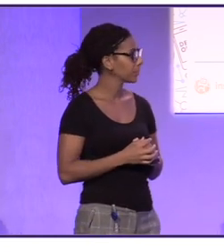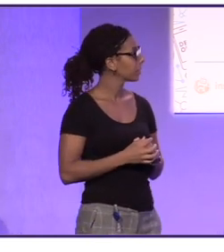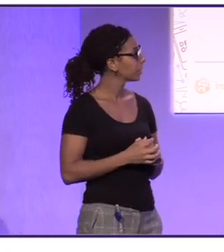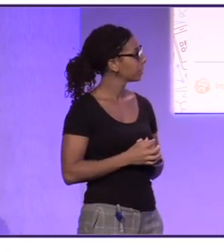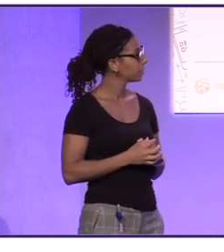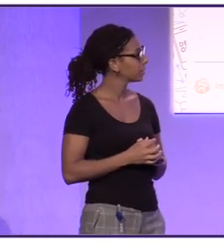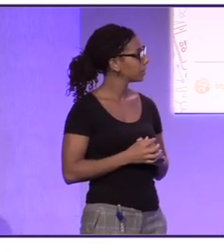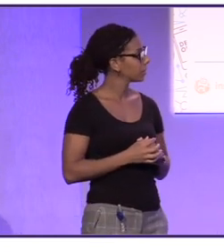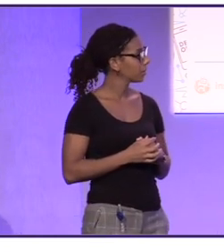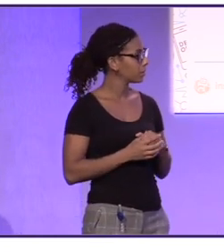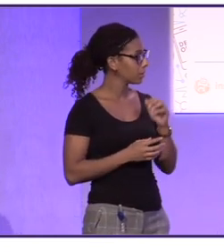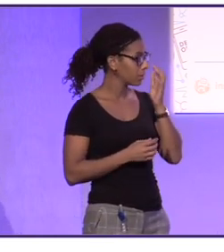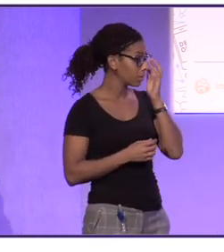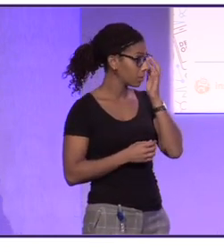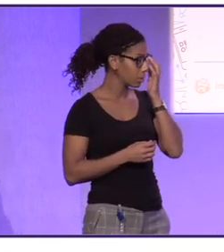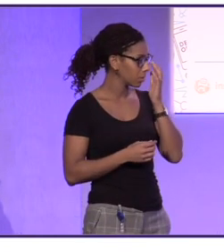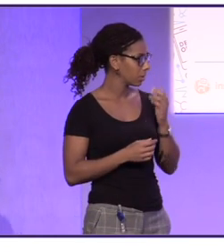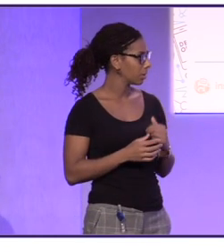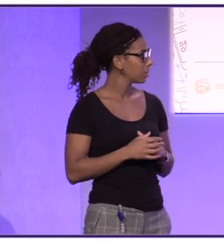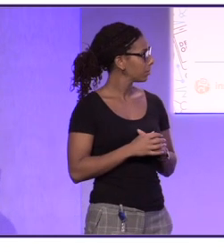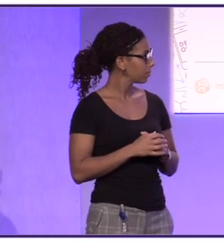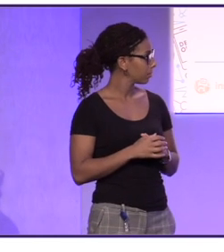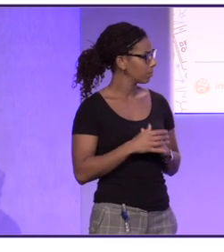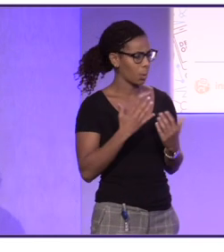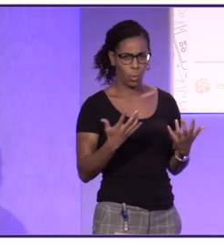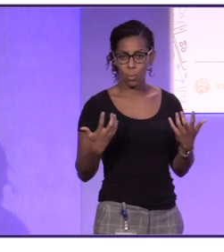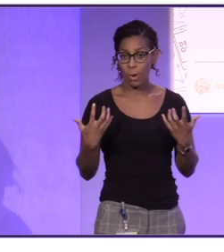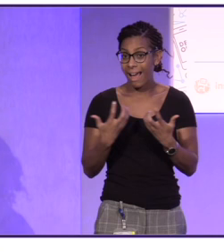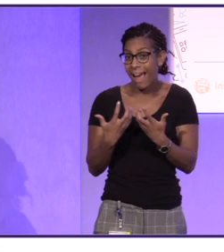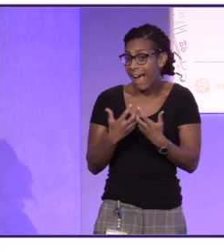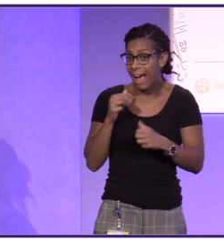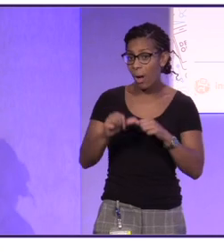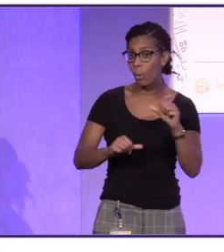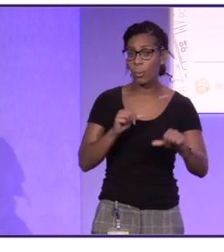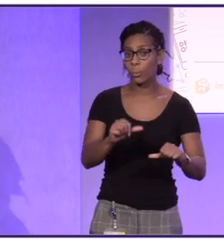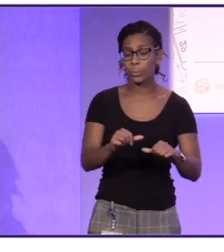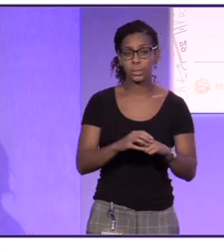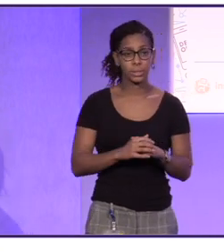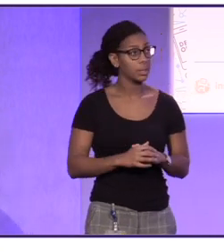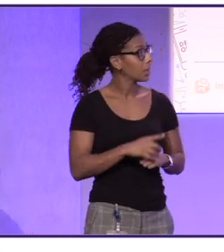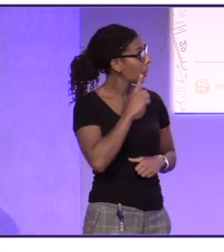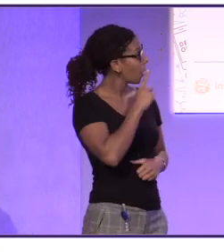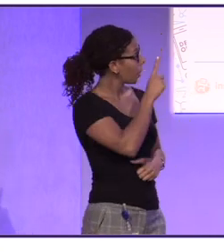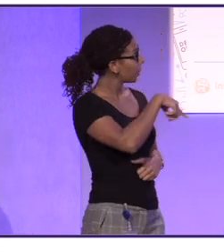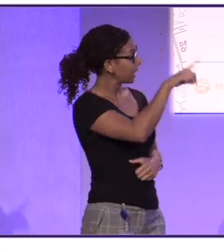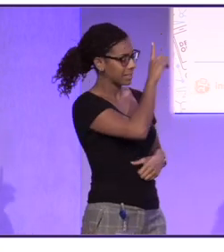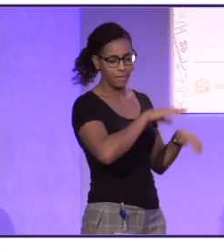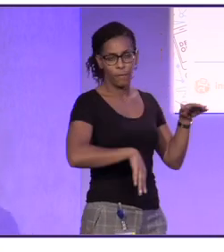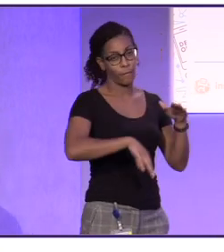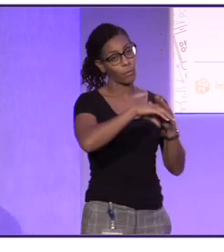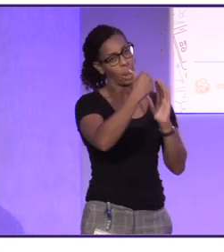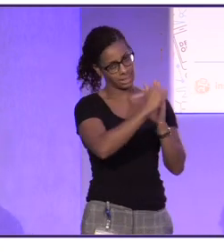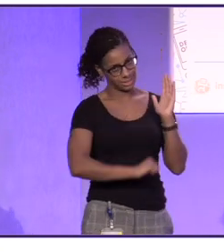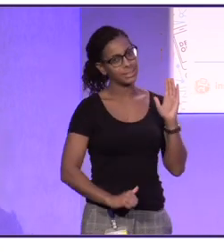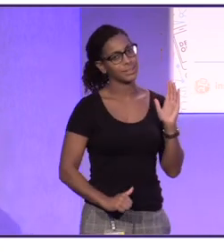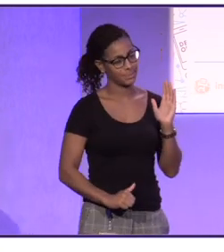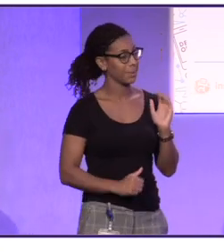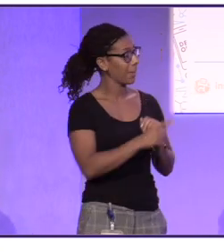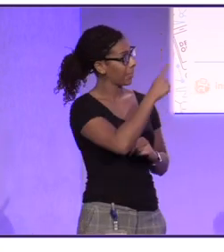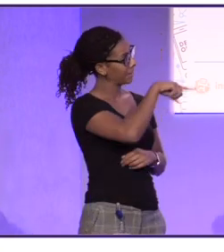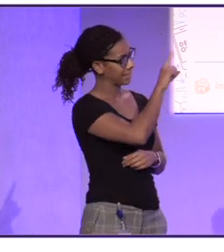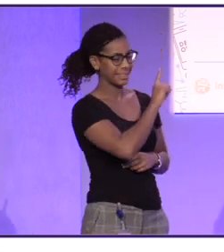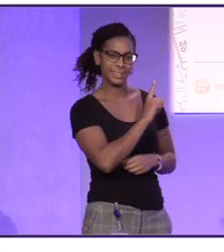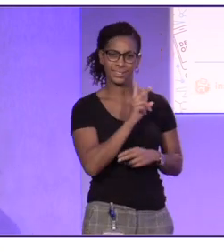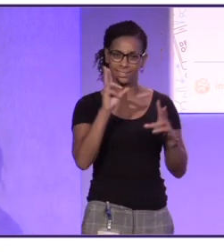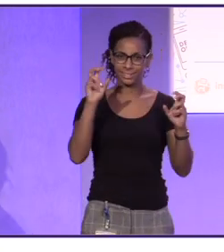next question would be, okay, how do we do it? And this is a complete list. You know it. It's all the things that make up DevOps. Nothing will